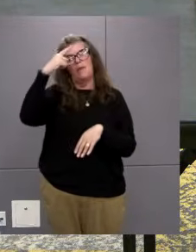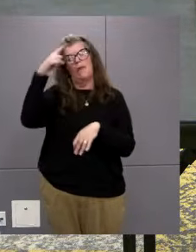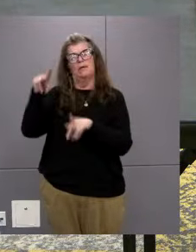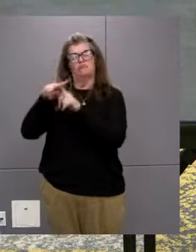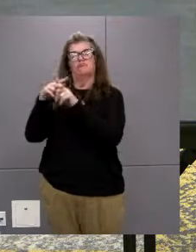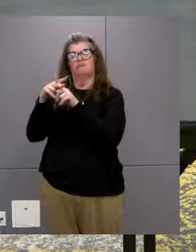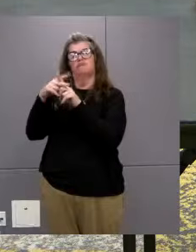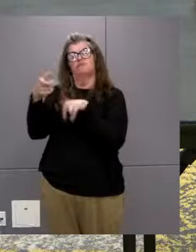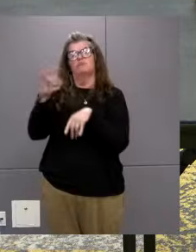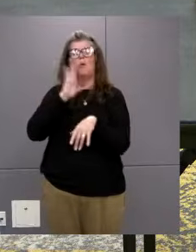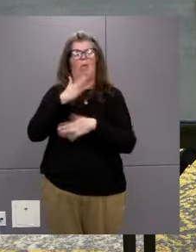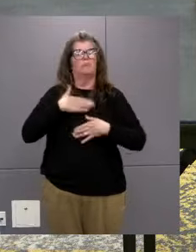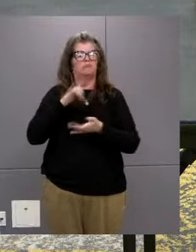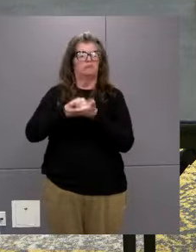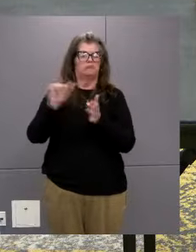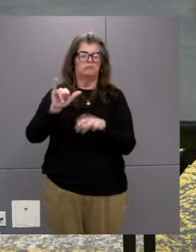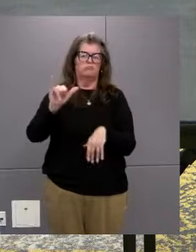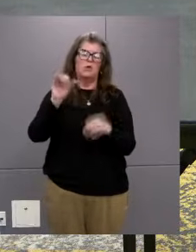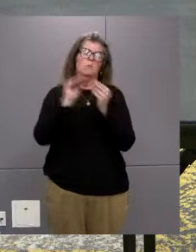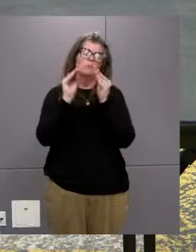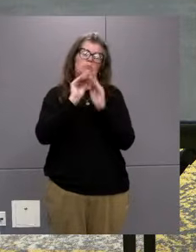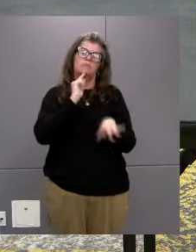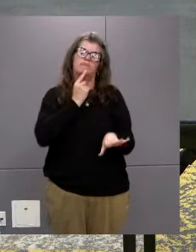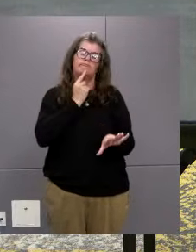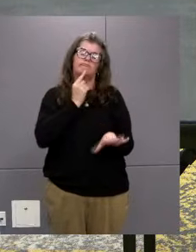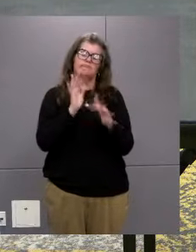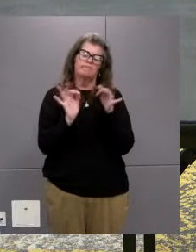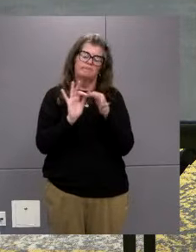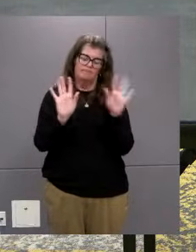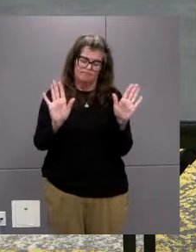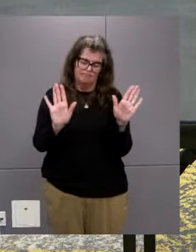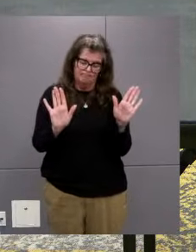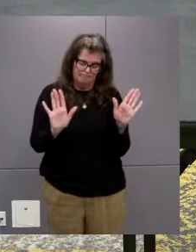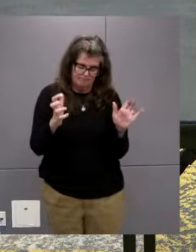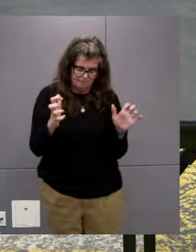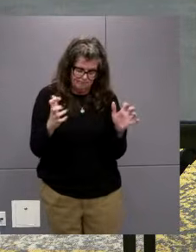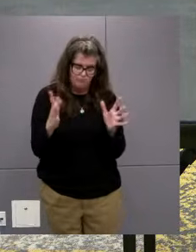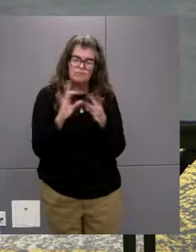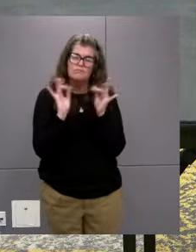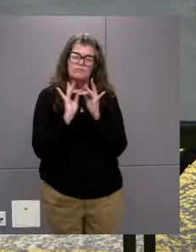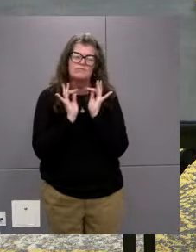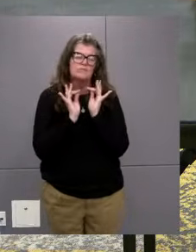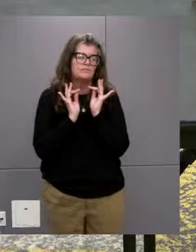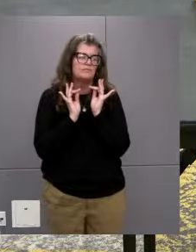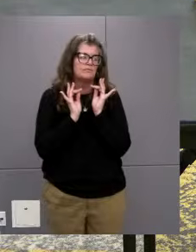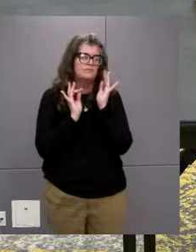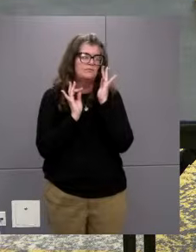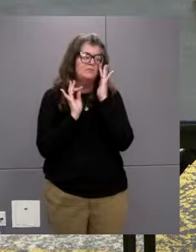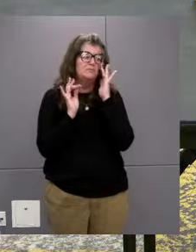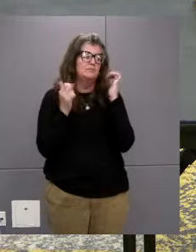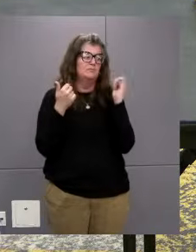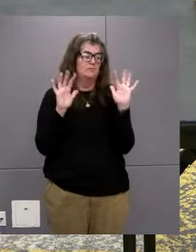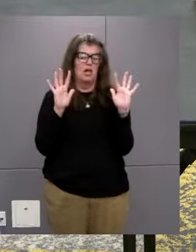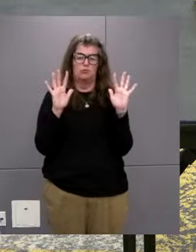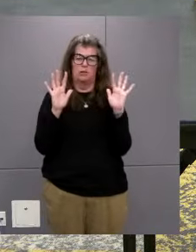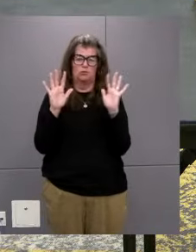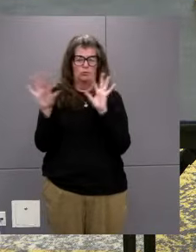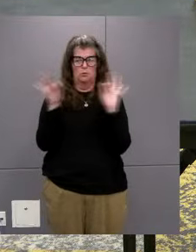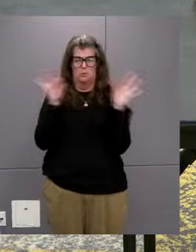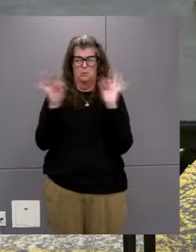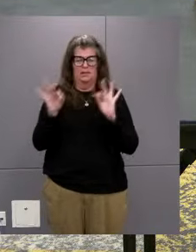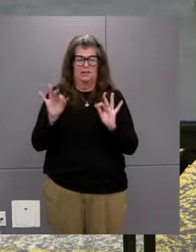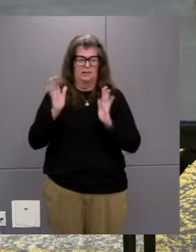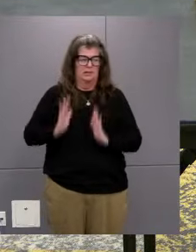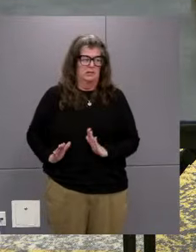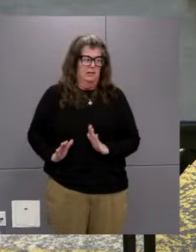All right, but on a more serious note, I did want to touch that, and I'm not trying to take any sides on this, but leadership